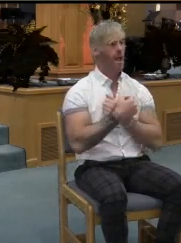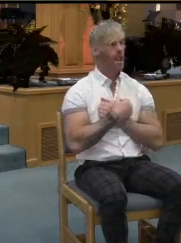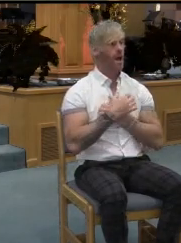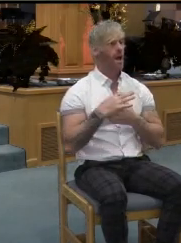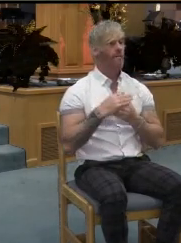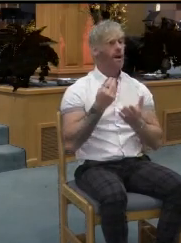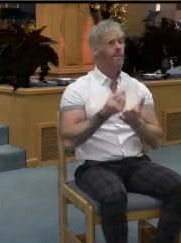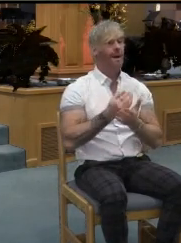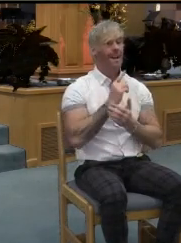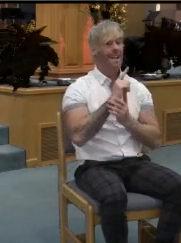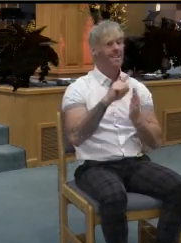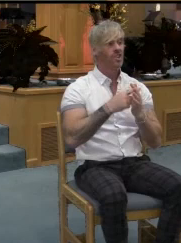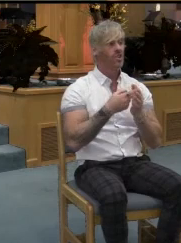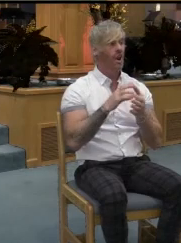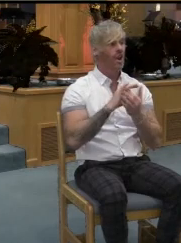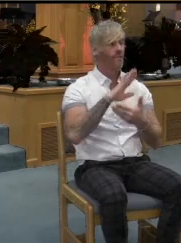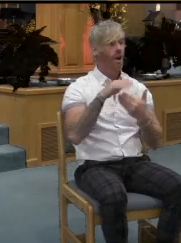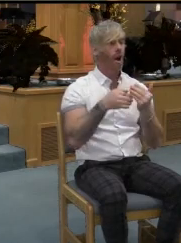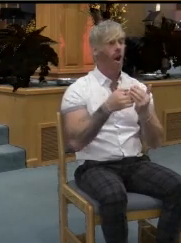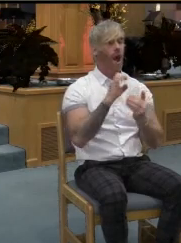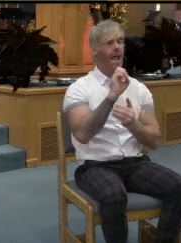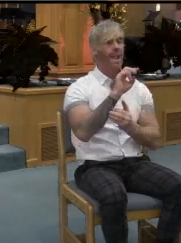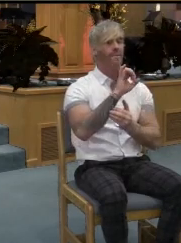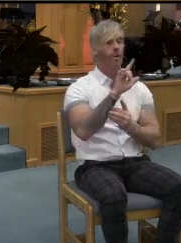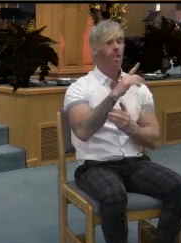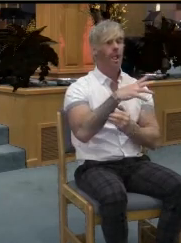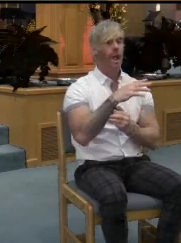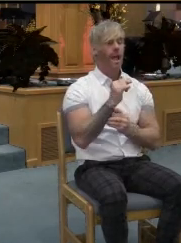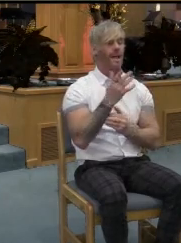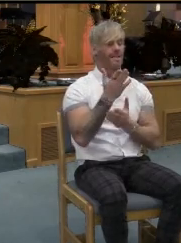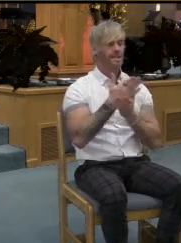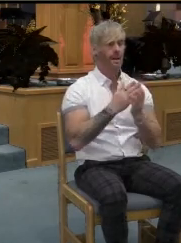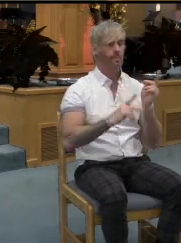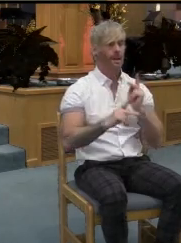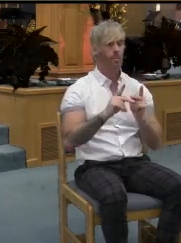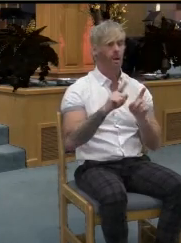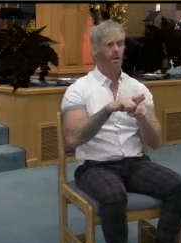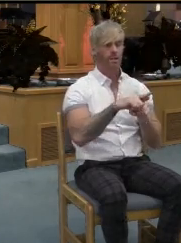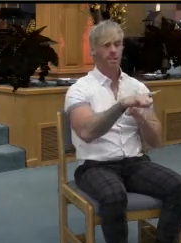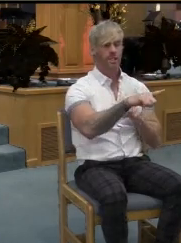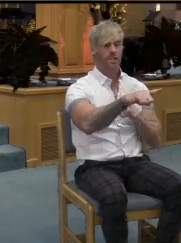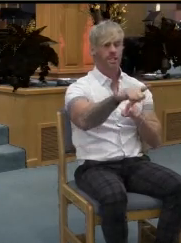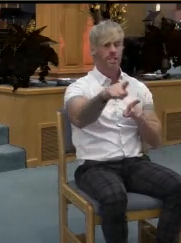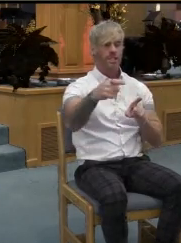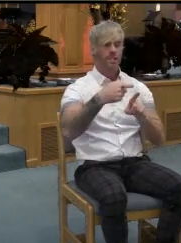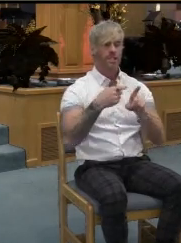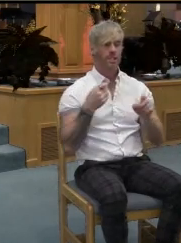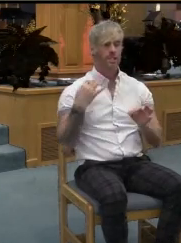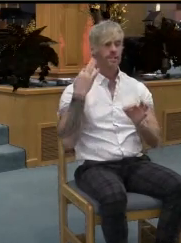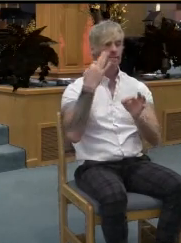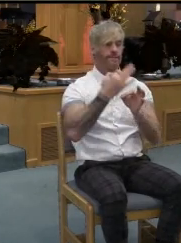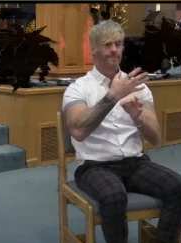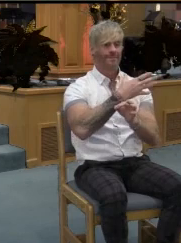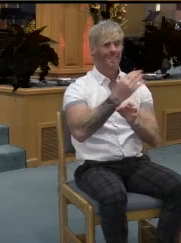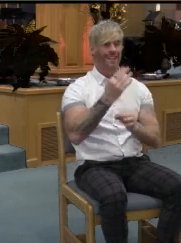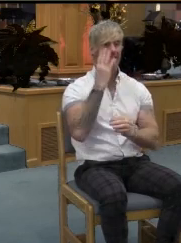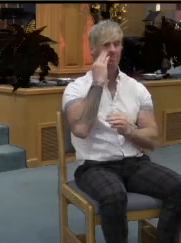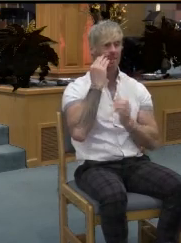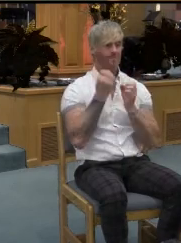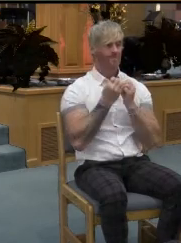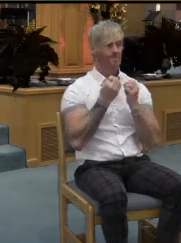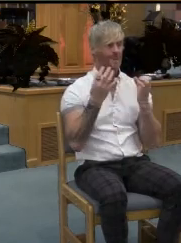evil, and by craving it, some have wandered away from the faith and pierced themselves through with many pains.